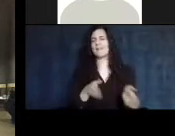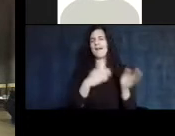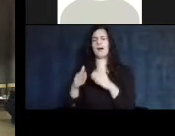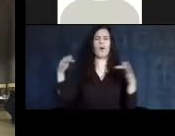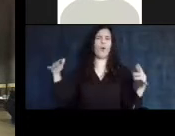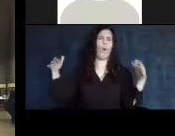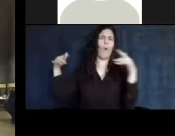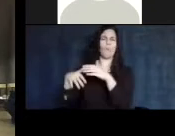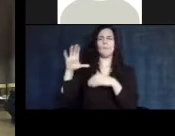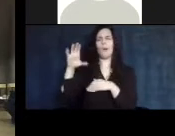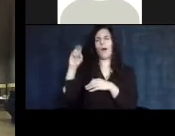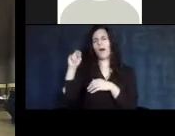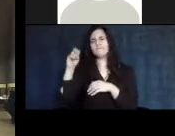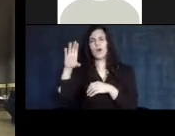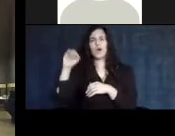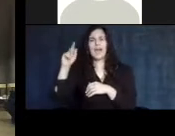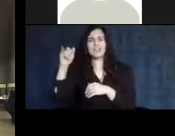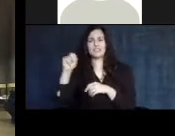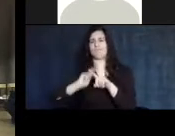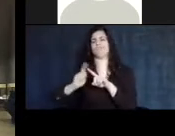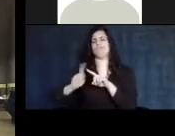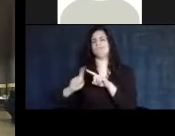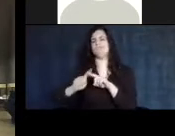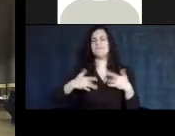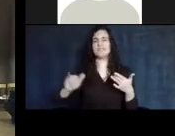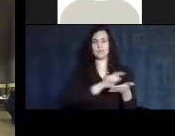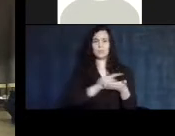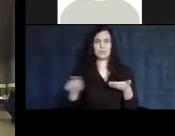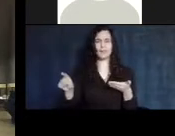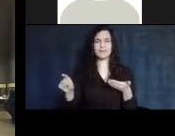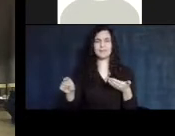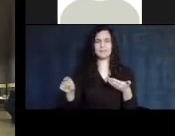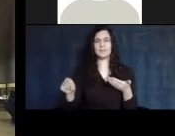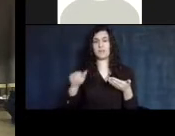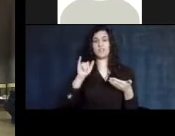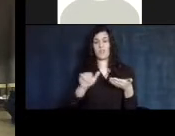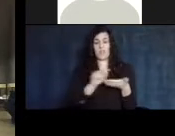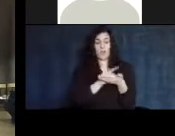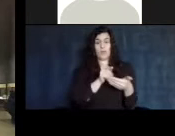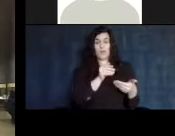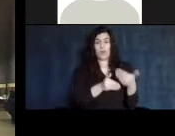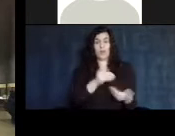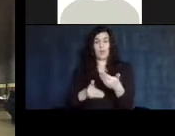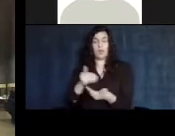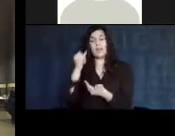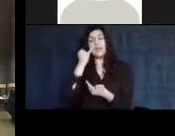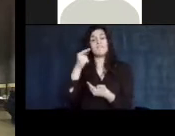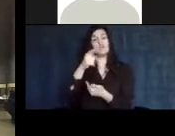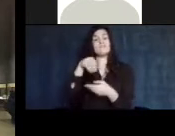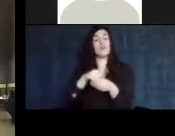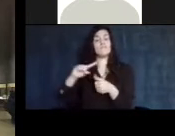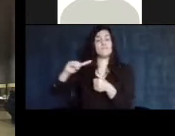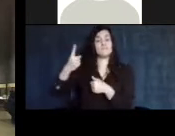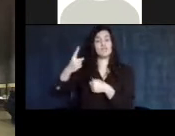convocation. It's just a week of events. And throughout that week, if you are participating in the first year games, your team